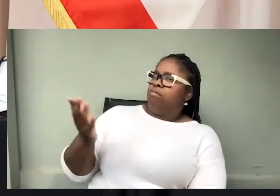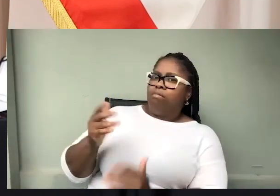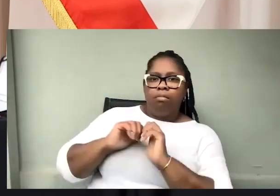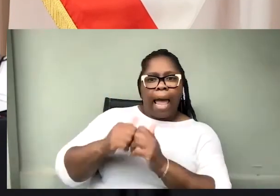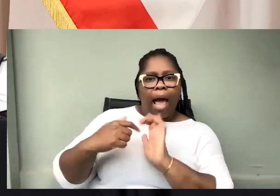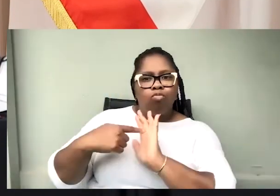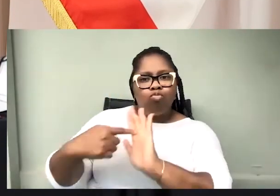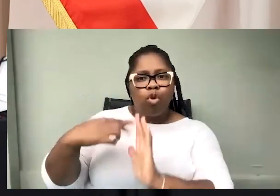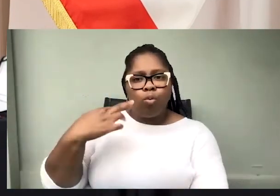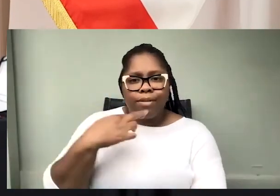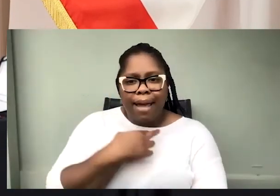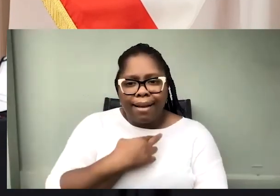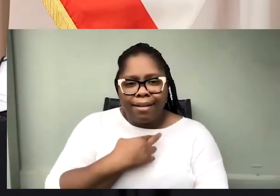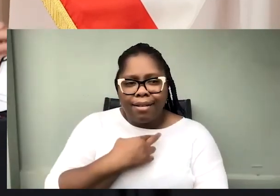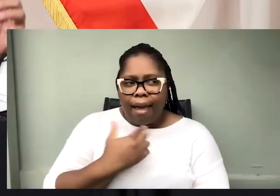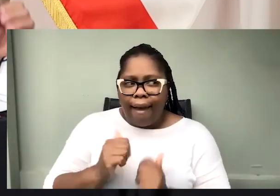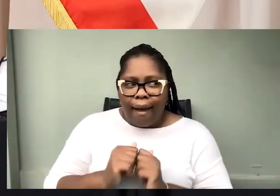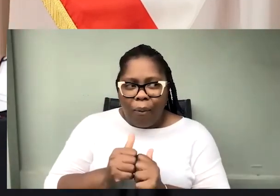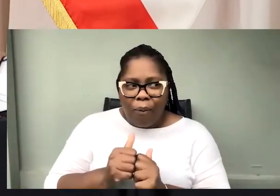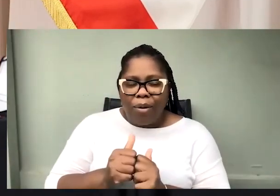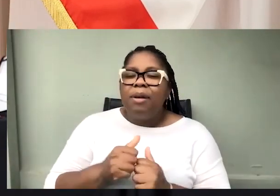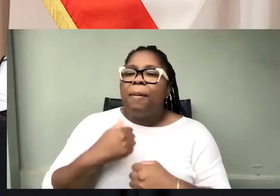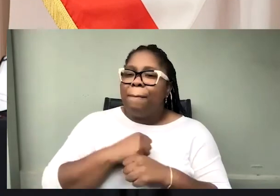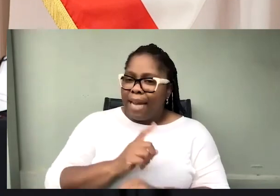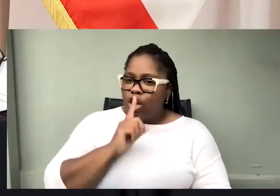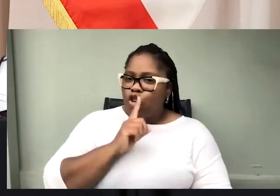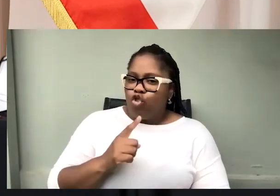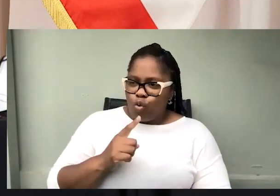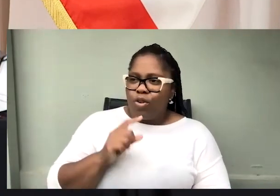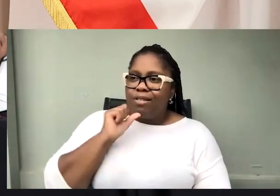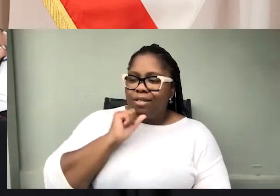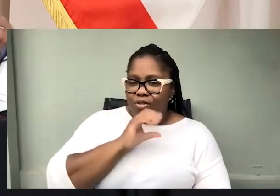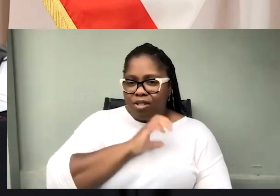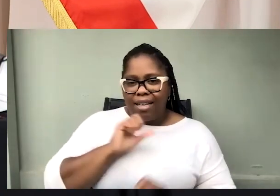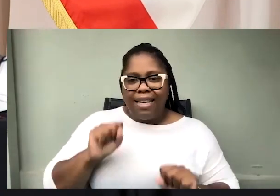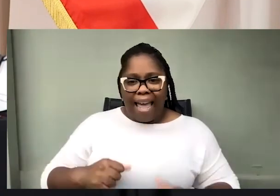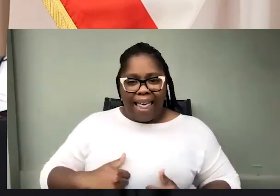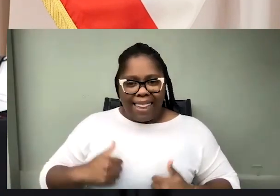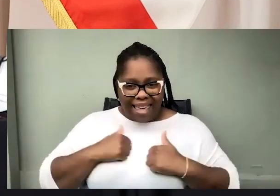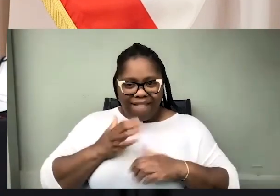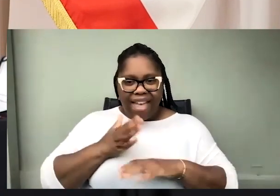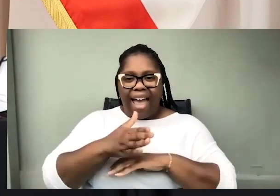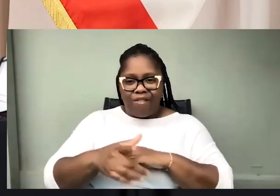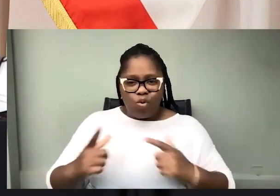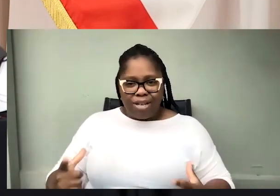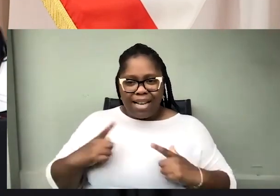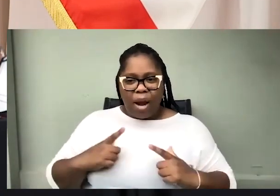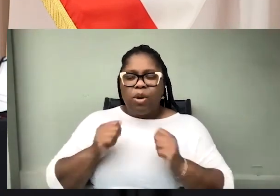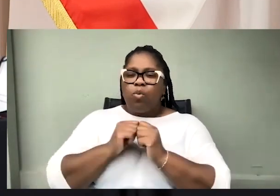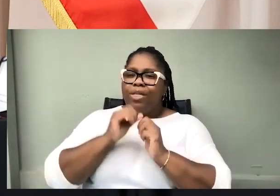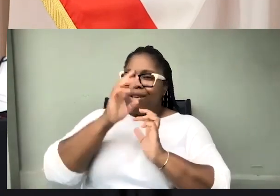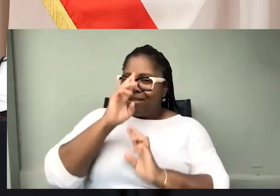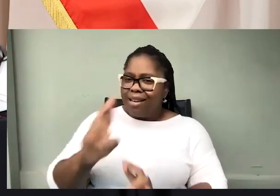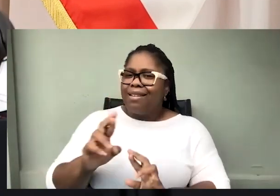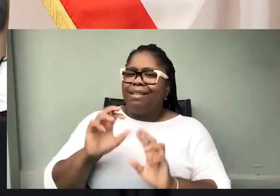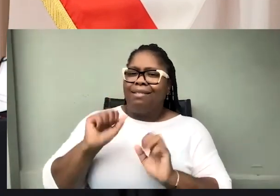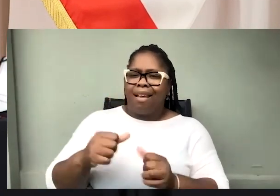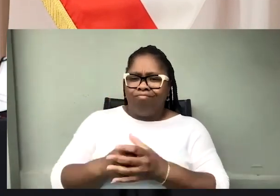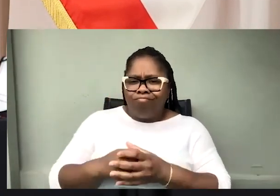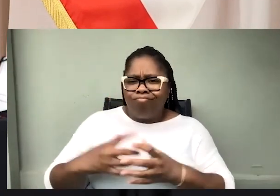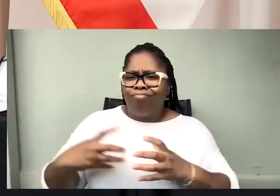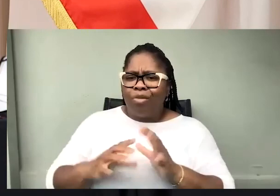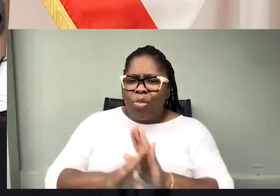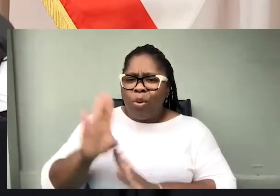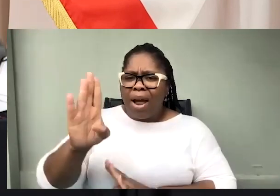making sure as a society that our seniors are able to live their post-retirement years in dignity, they're able to thrive, not